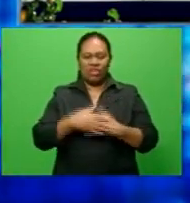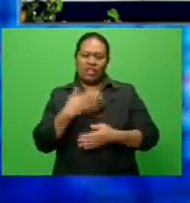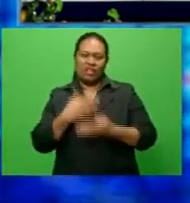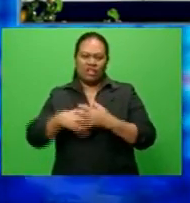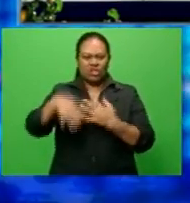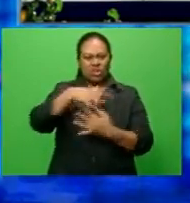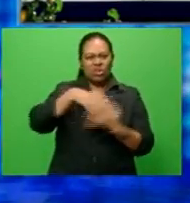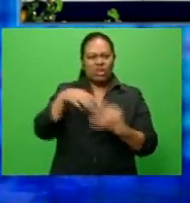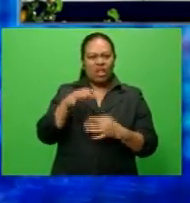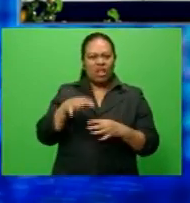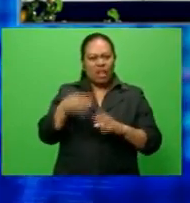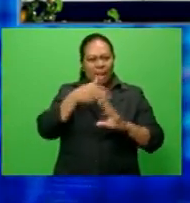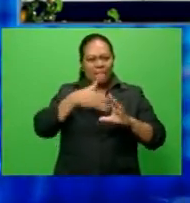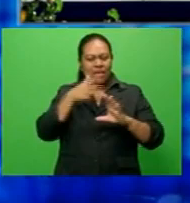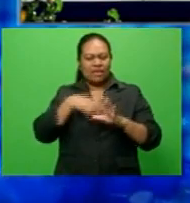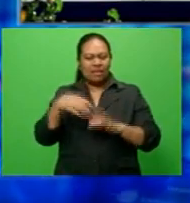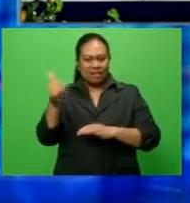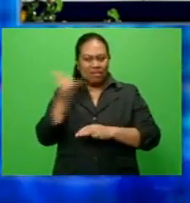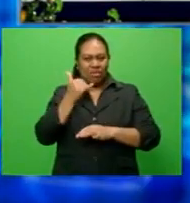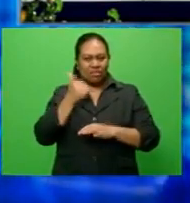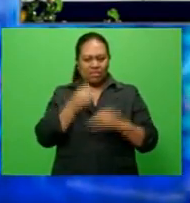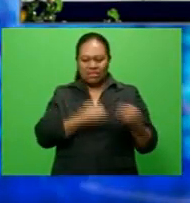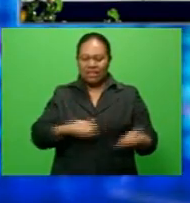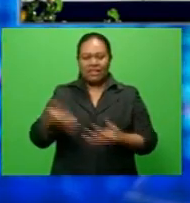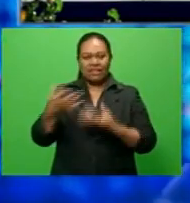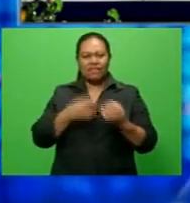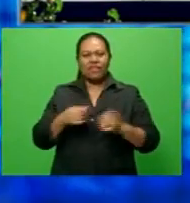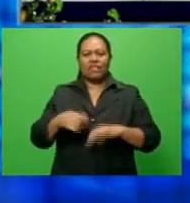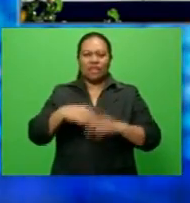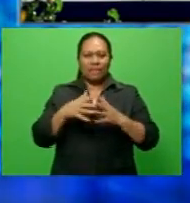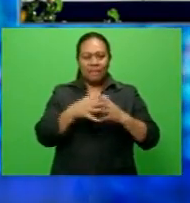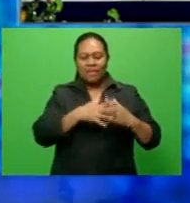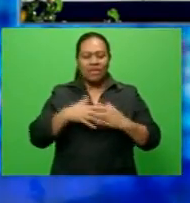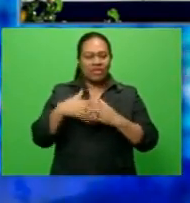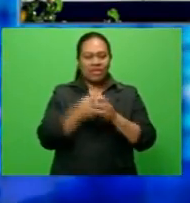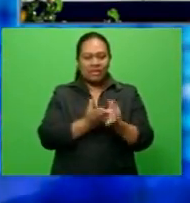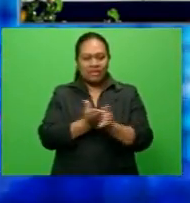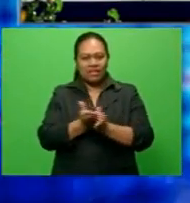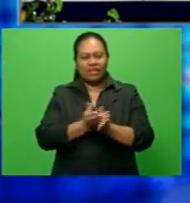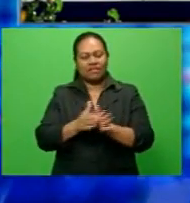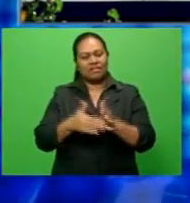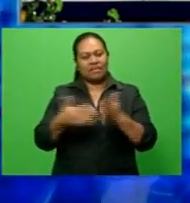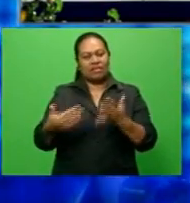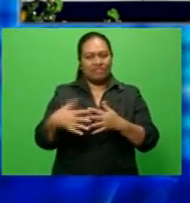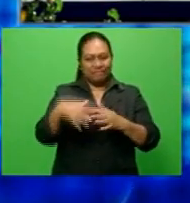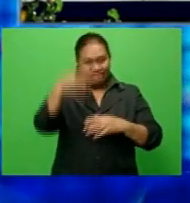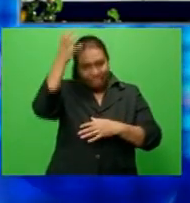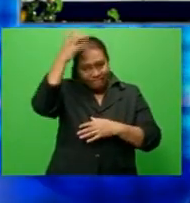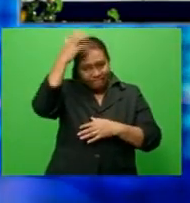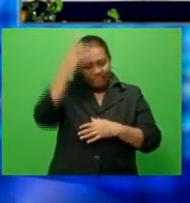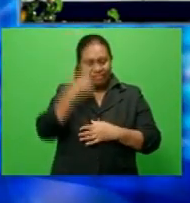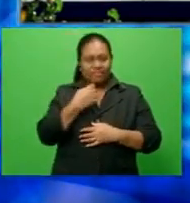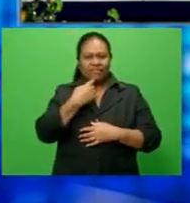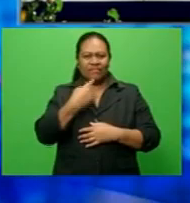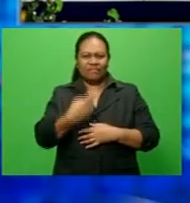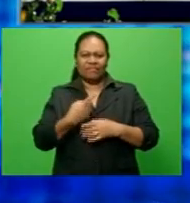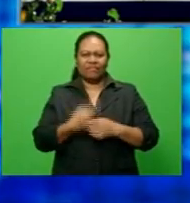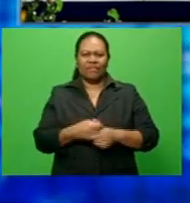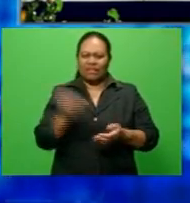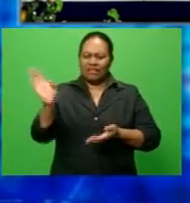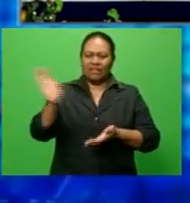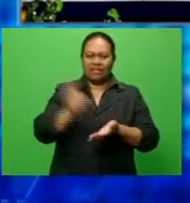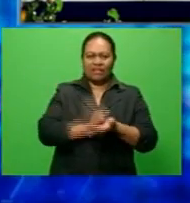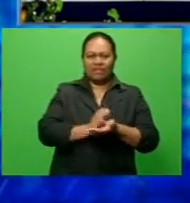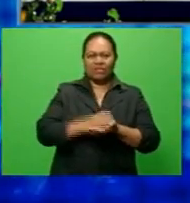media calls for them to deliver mail-in ballots from the U.S. Postal Service. U.S. President Trump has opposed providing funds to the